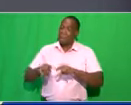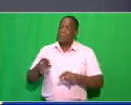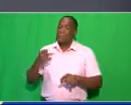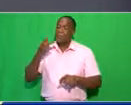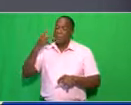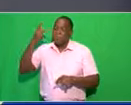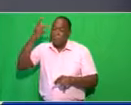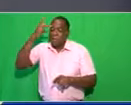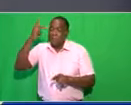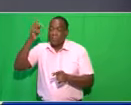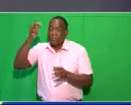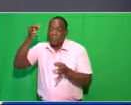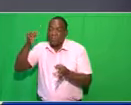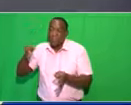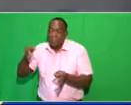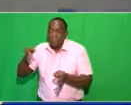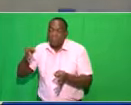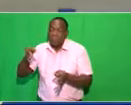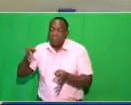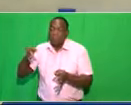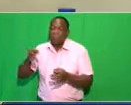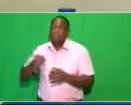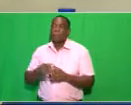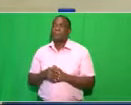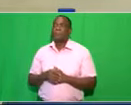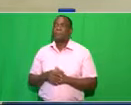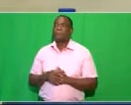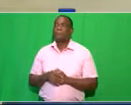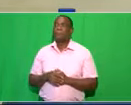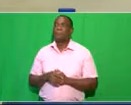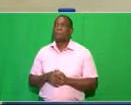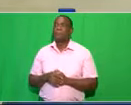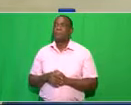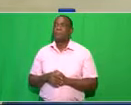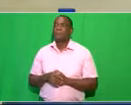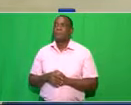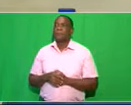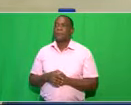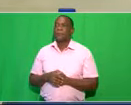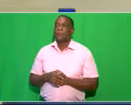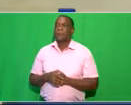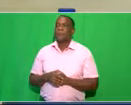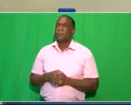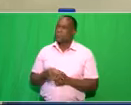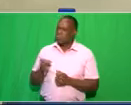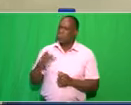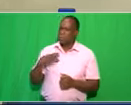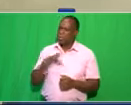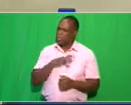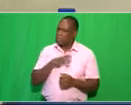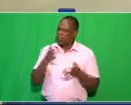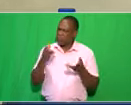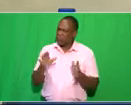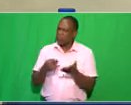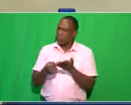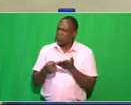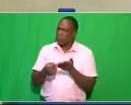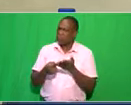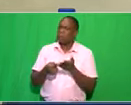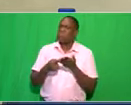desire to see. Now, that is an issue that the committee would have deliberated on, I know. And yeah. Let me ask you, Dr.